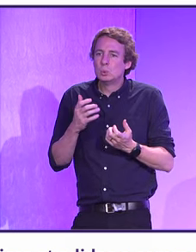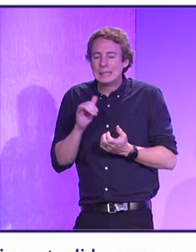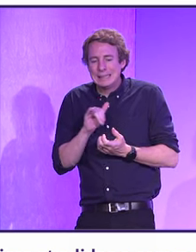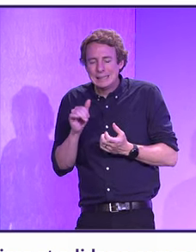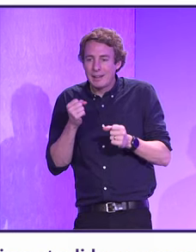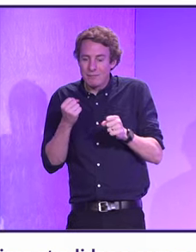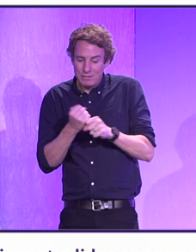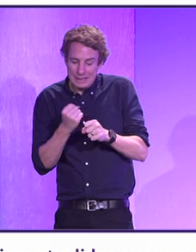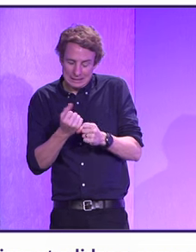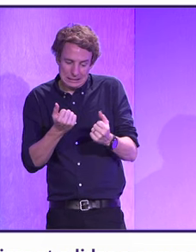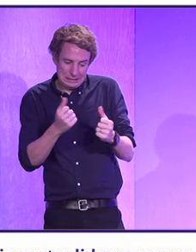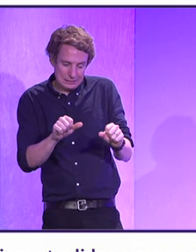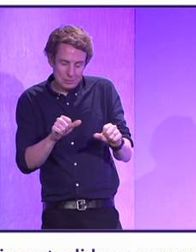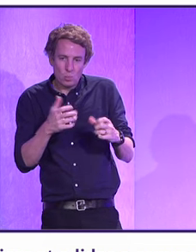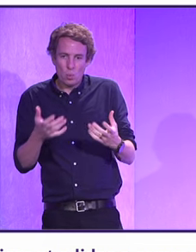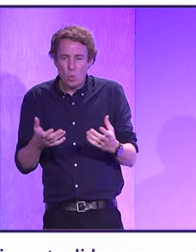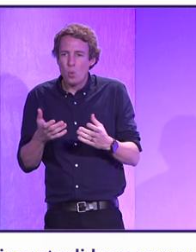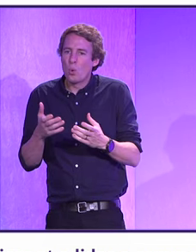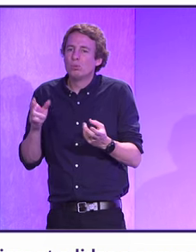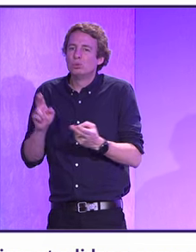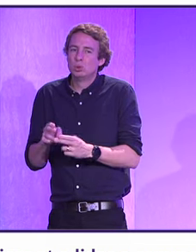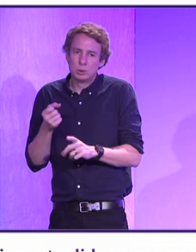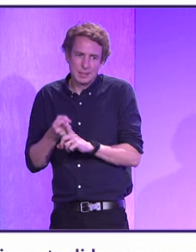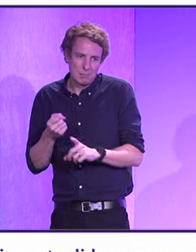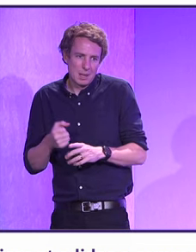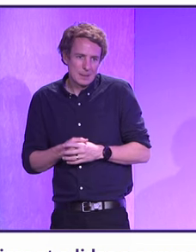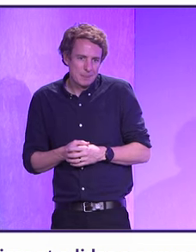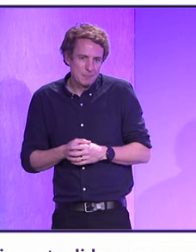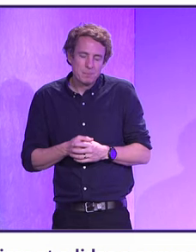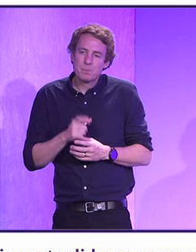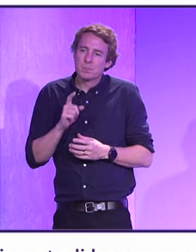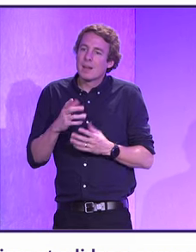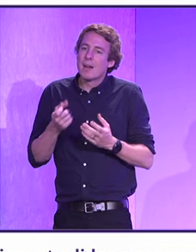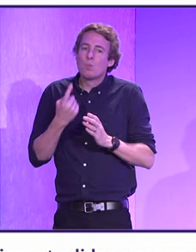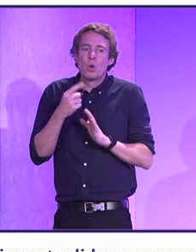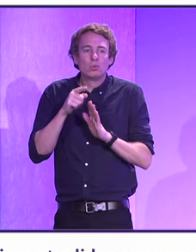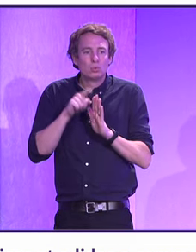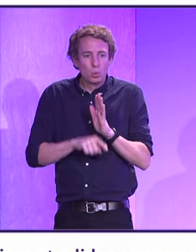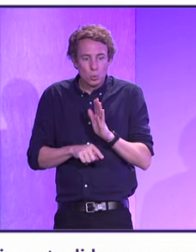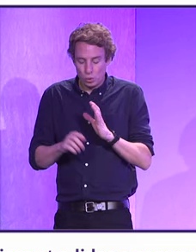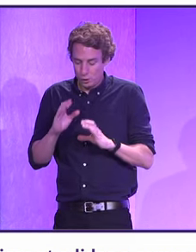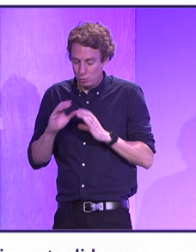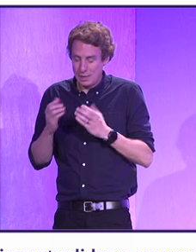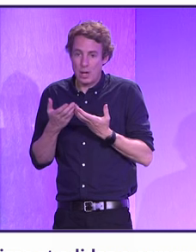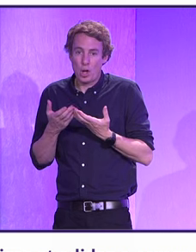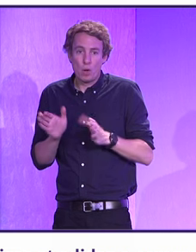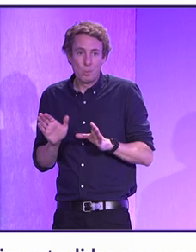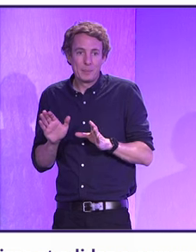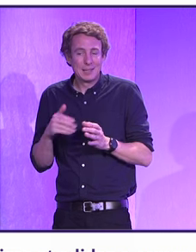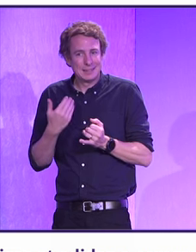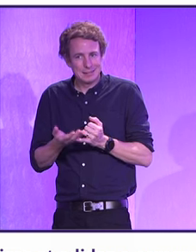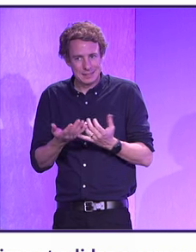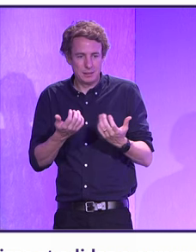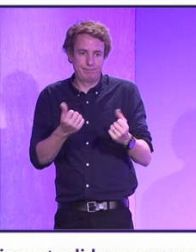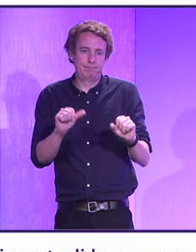the issue. And there is only one rule, which is we don't close the communication until this is mitigated, if it's